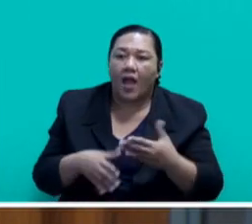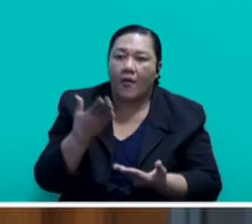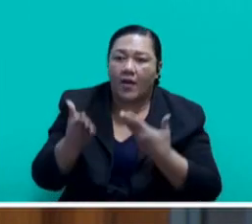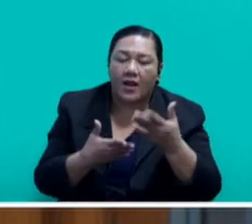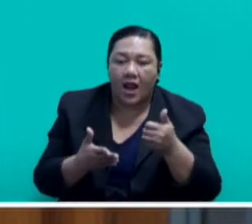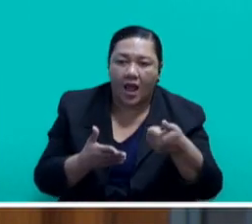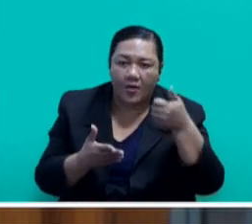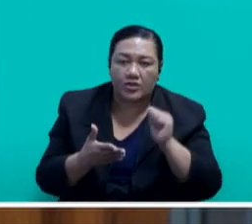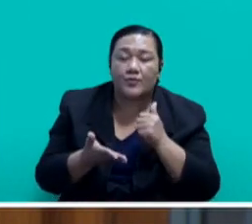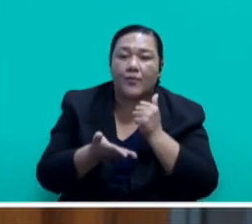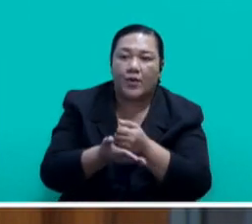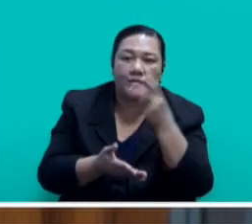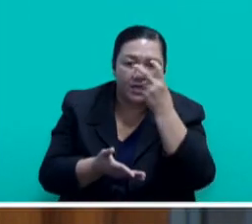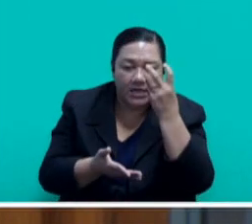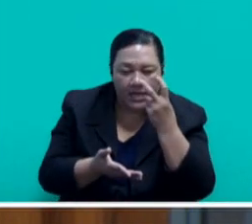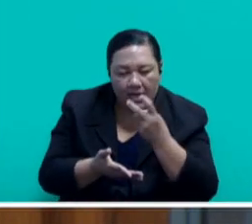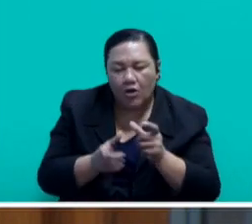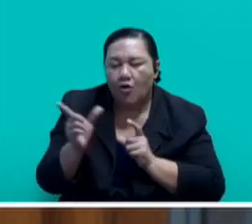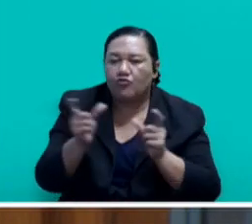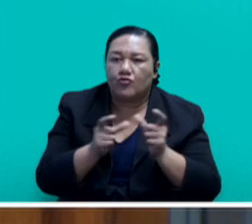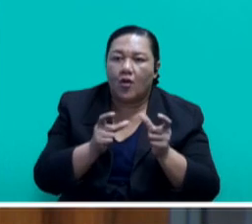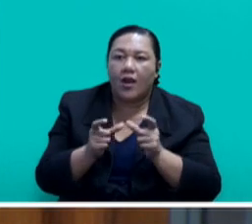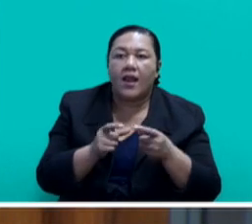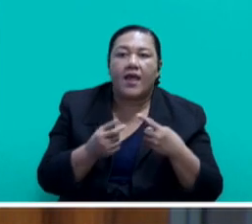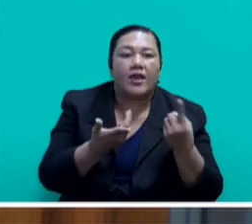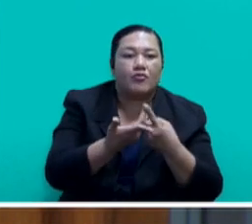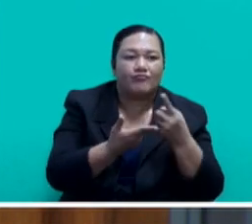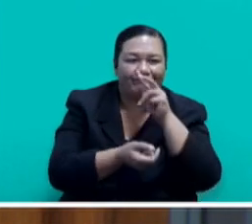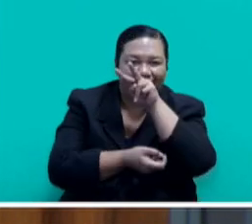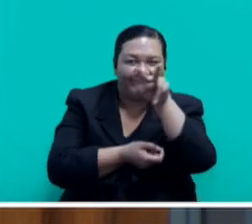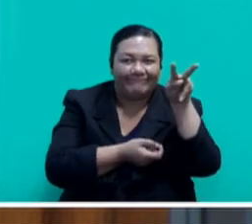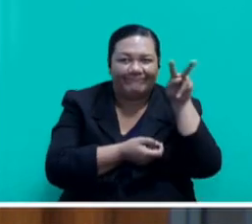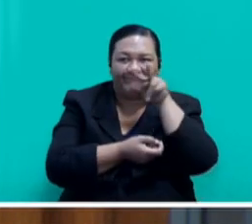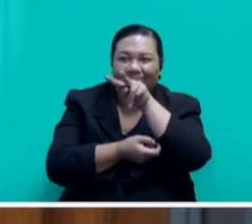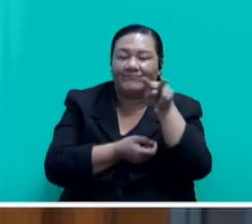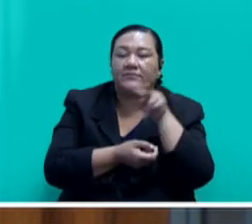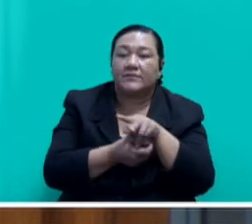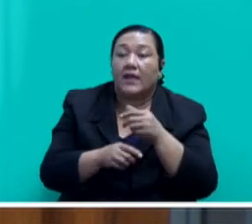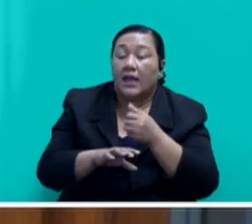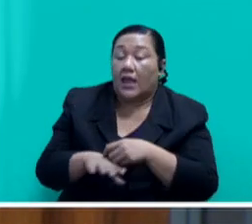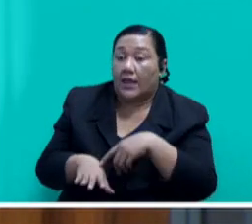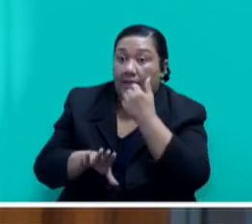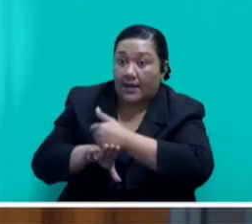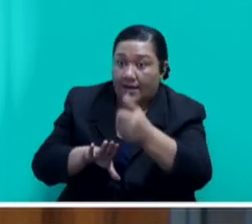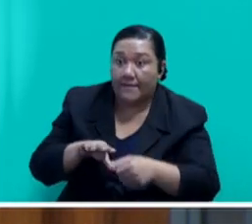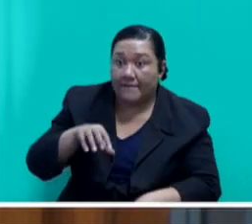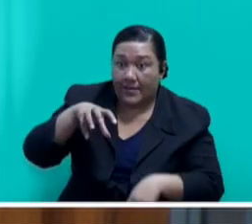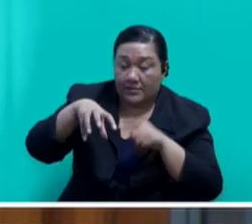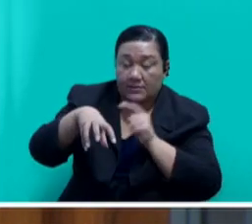support monitoring, control, and surveillance. Mr. Speaker, sir, the coalition government is here to turn all the talk